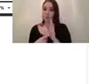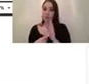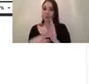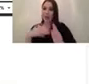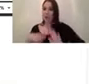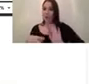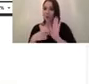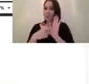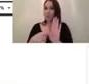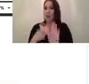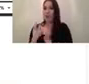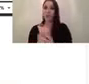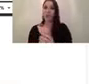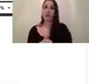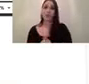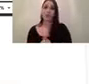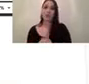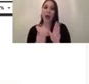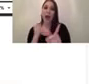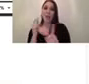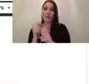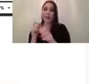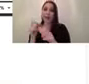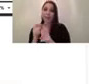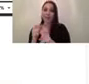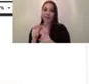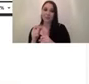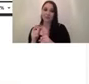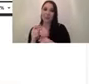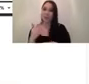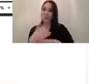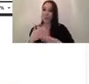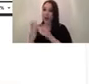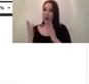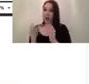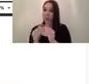you an application I was working with